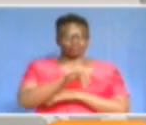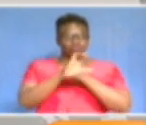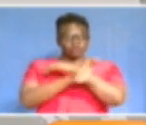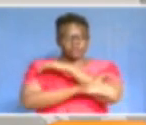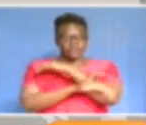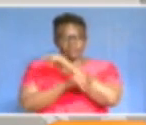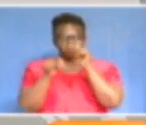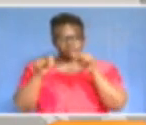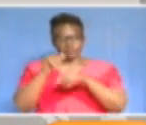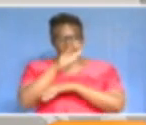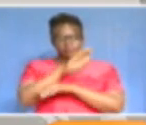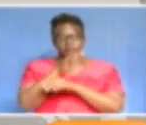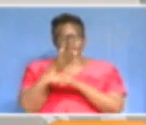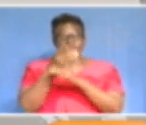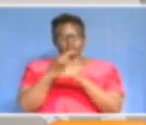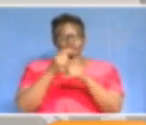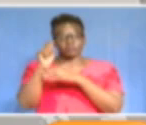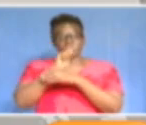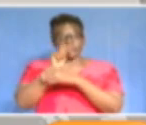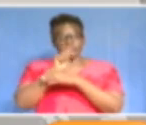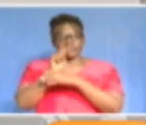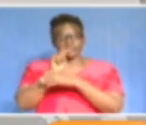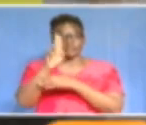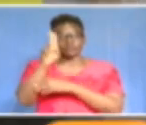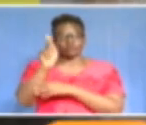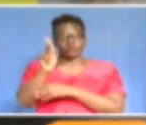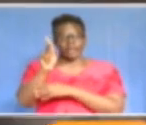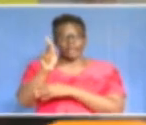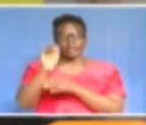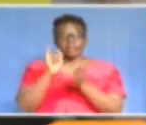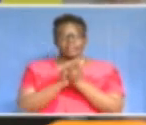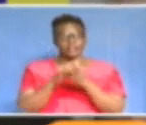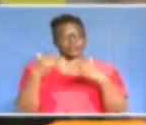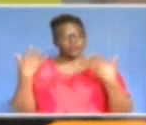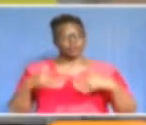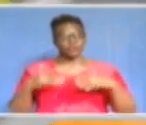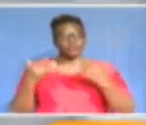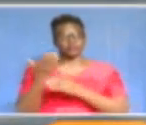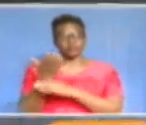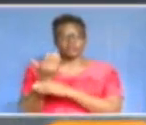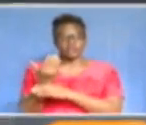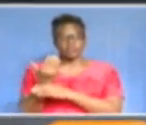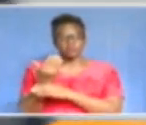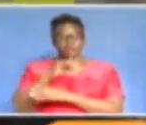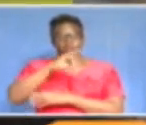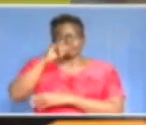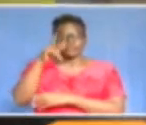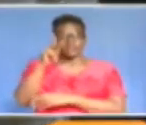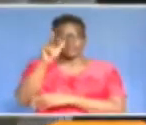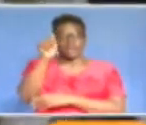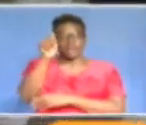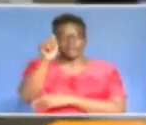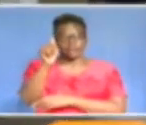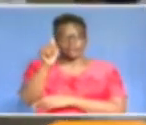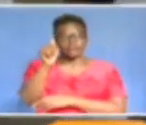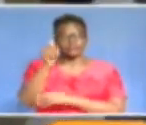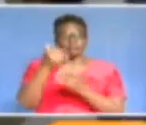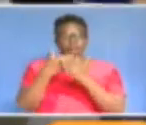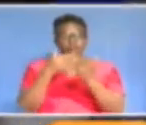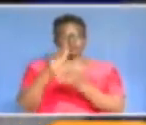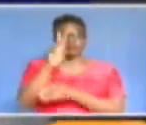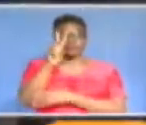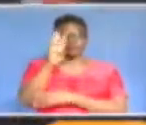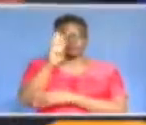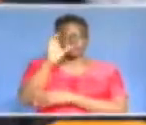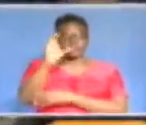afternoon from her training base in the United Kingdom. It was a colorful reception for Zarika at the Jomo Kenyatta Airport ahead of her WBC